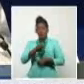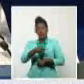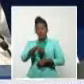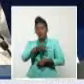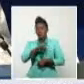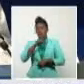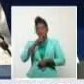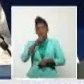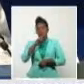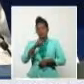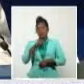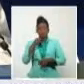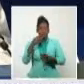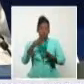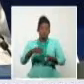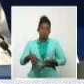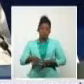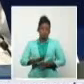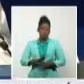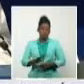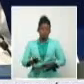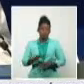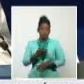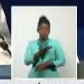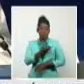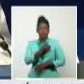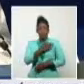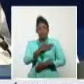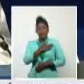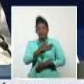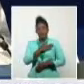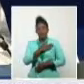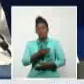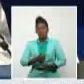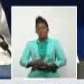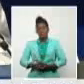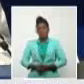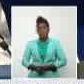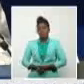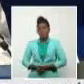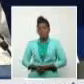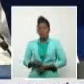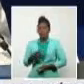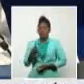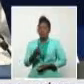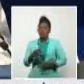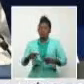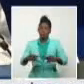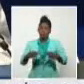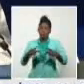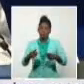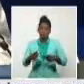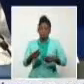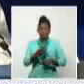of complications, and it was necessary to place a pacemaker on her, and